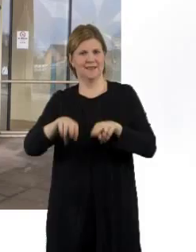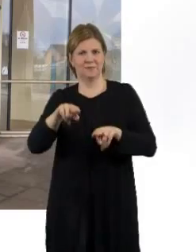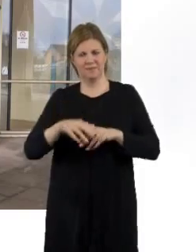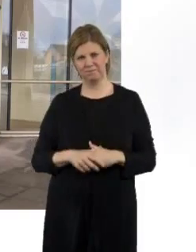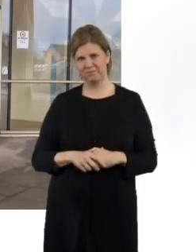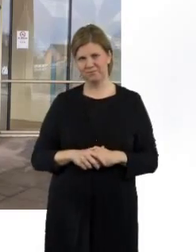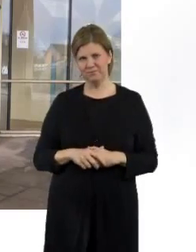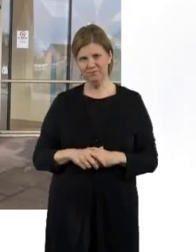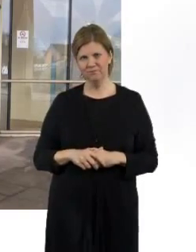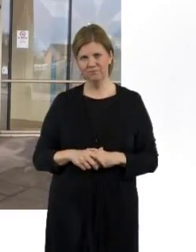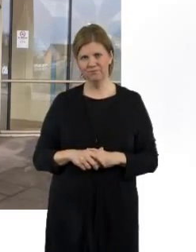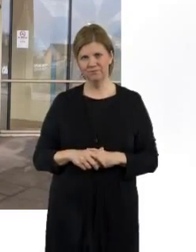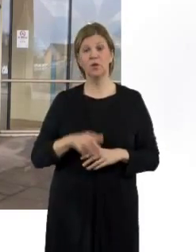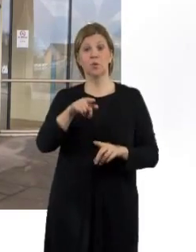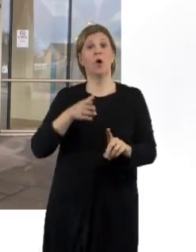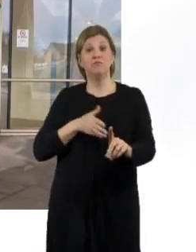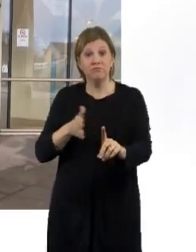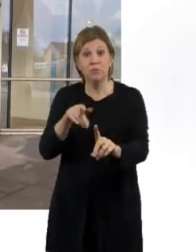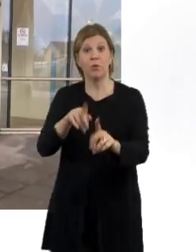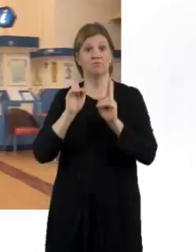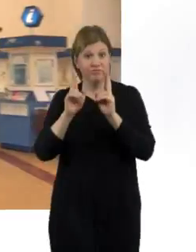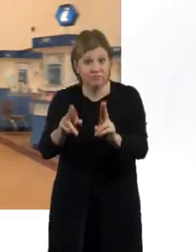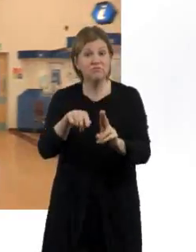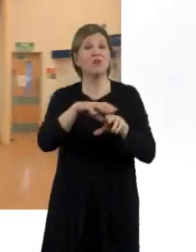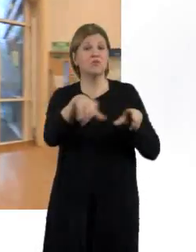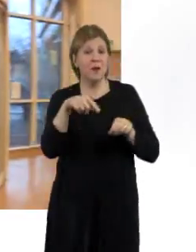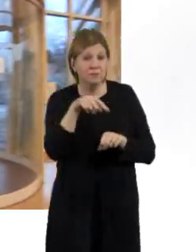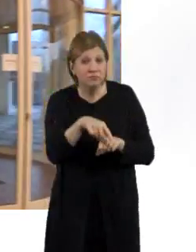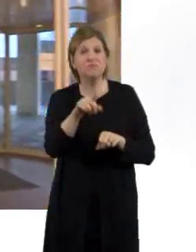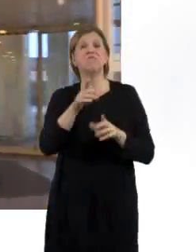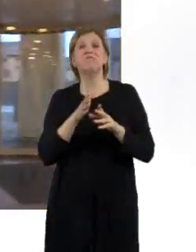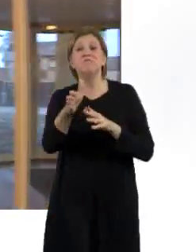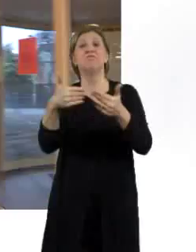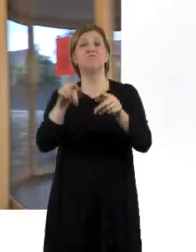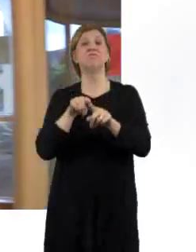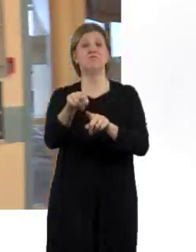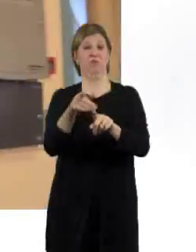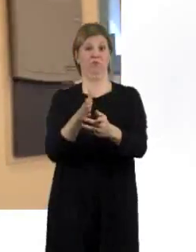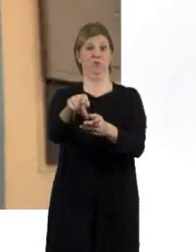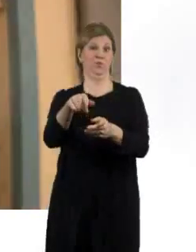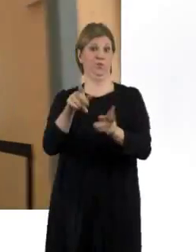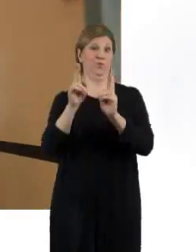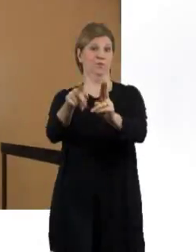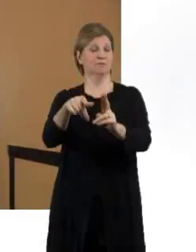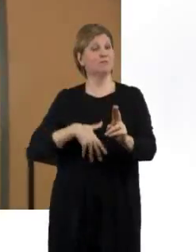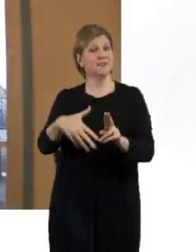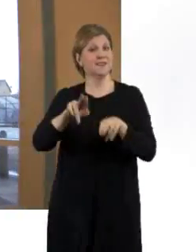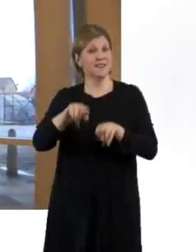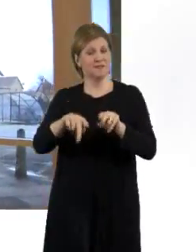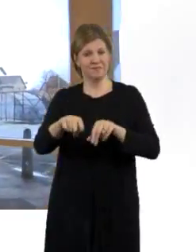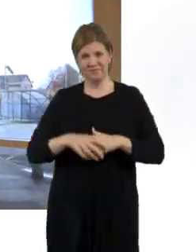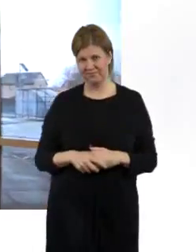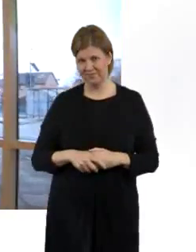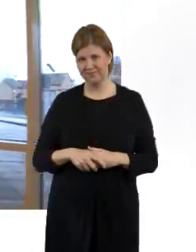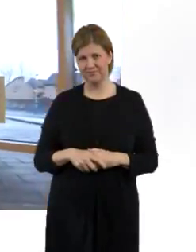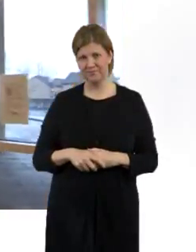the foyer to maternity assessment. So you're just going to make your way through the foyer, past the reception desk